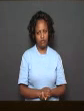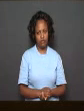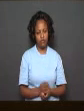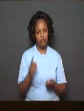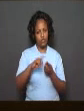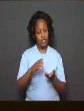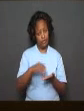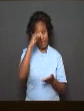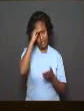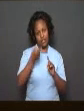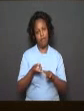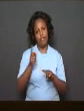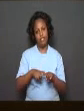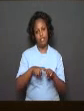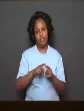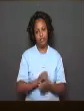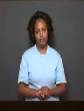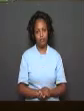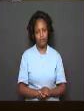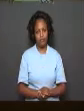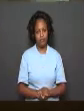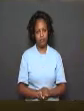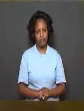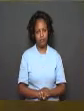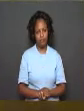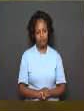Let's get back to our lesson.